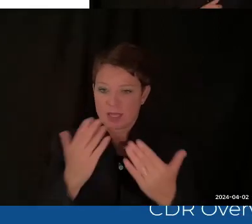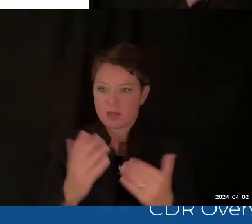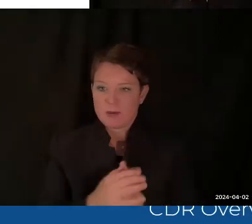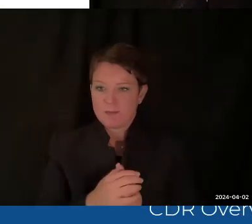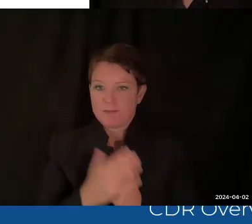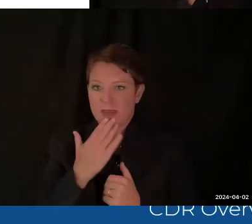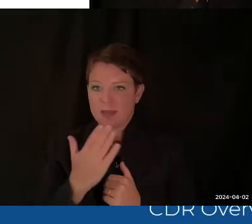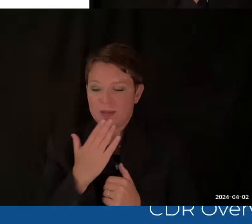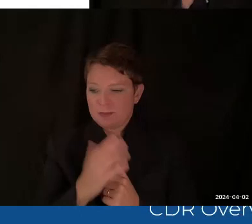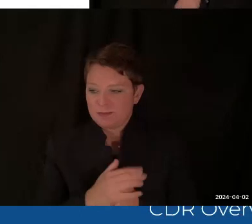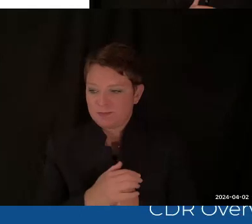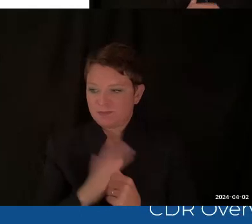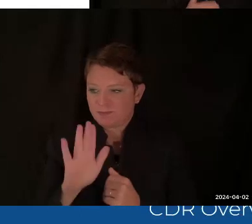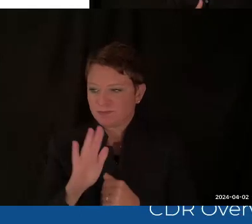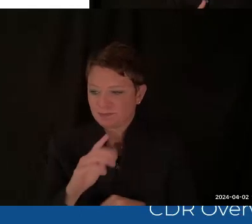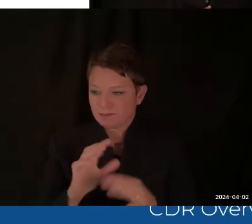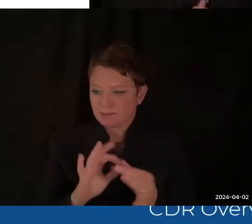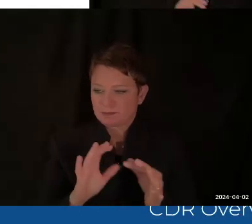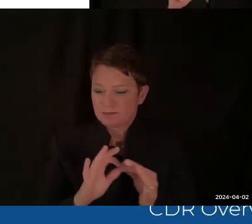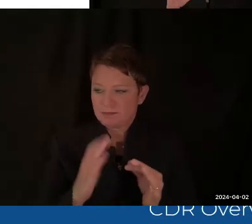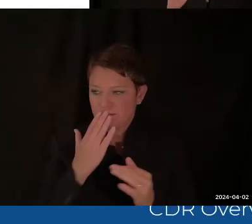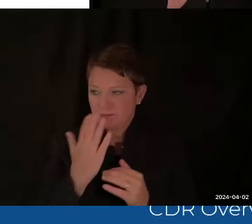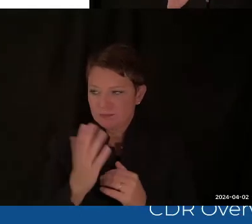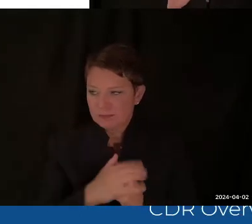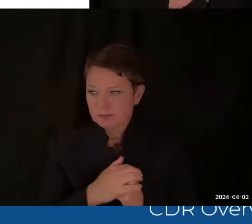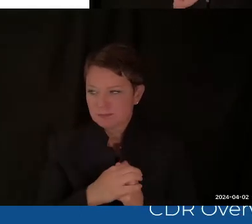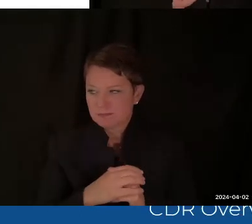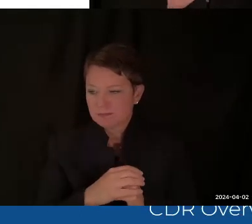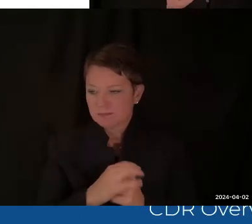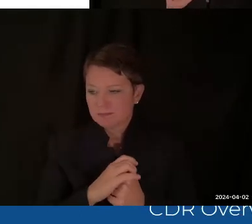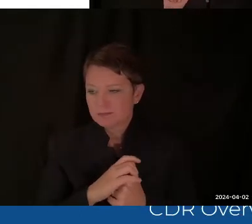All right, thank you. Thank you for your comment.